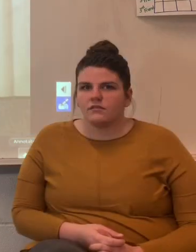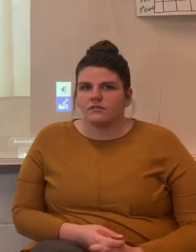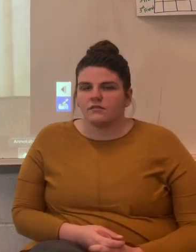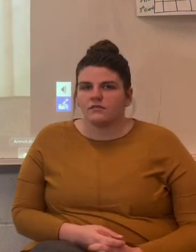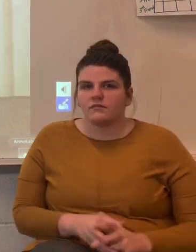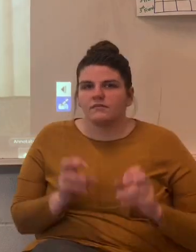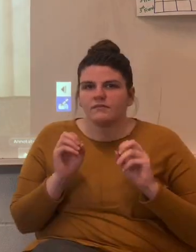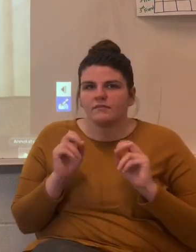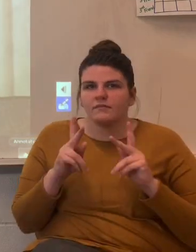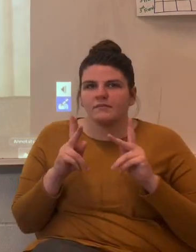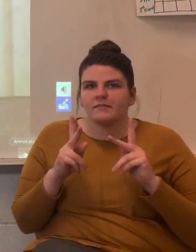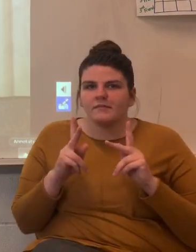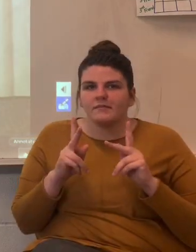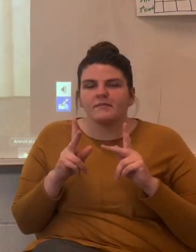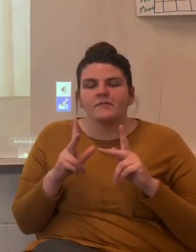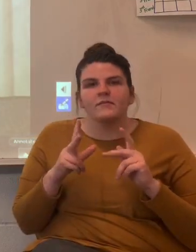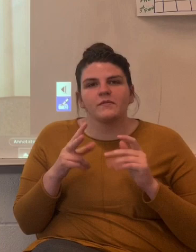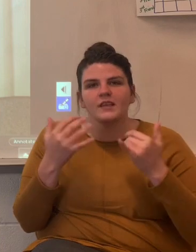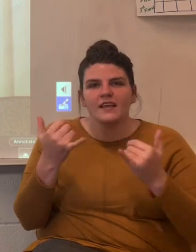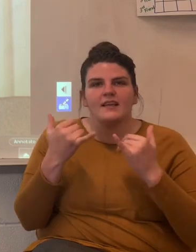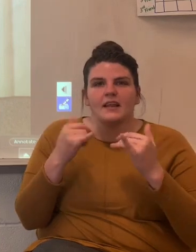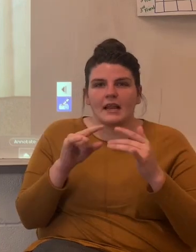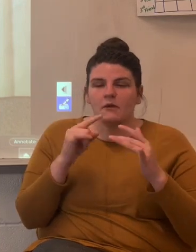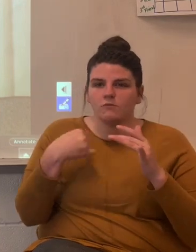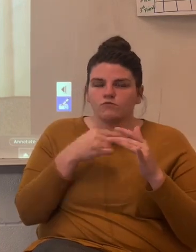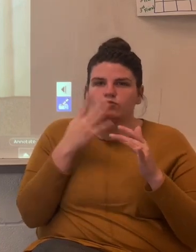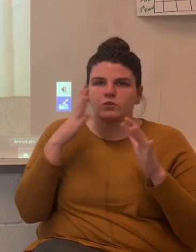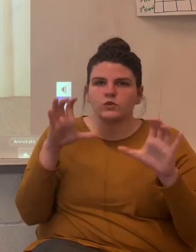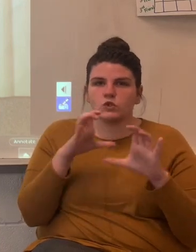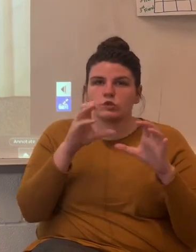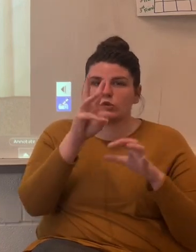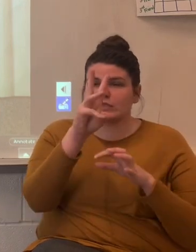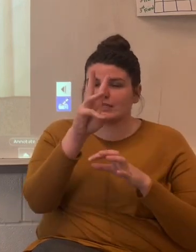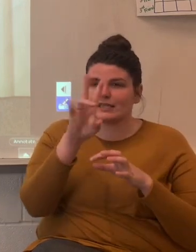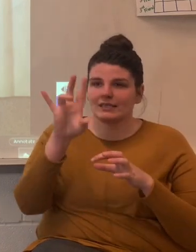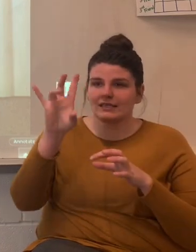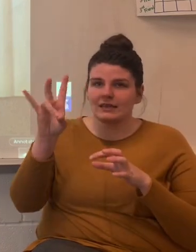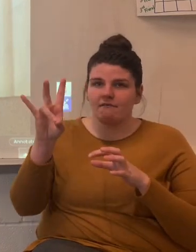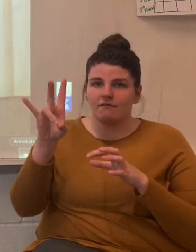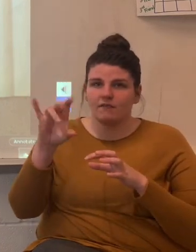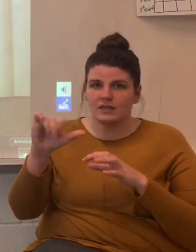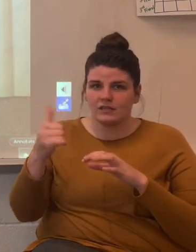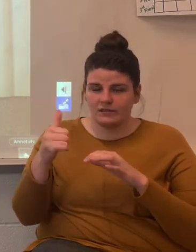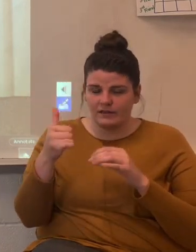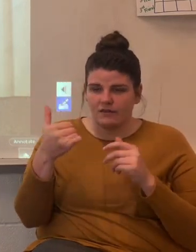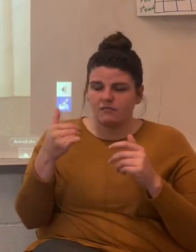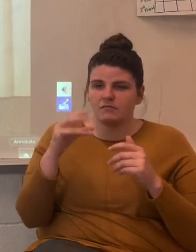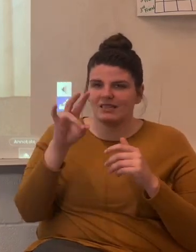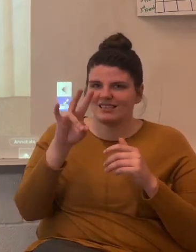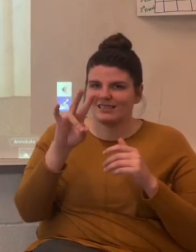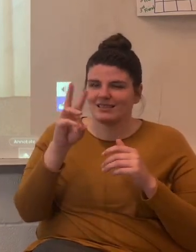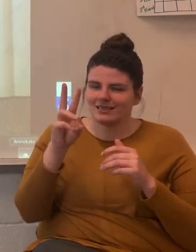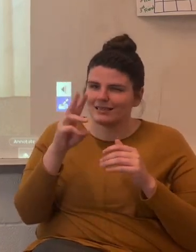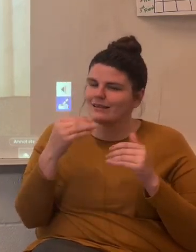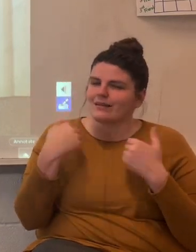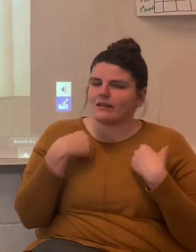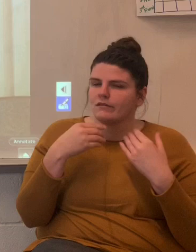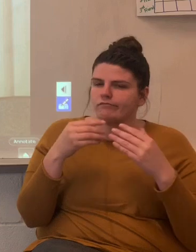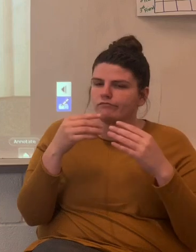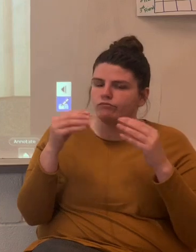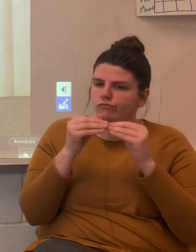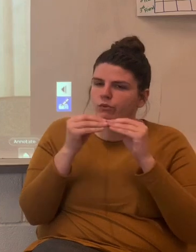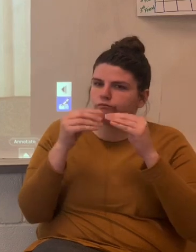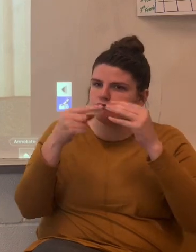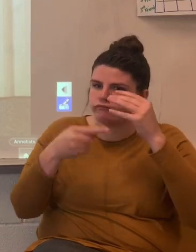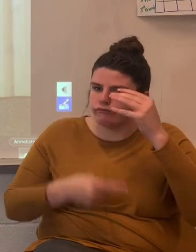All right, we're going to do 6, 7, and 10. Now 6 is a little bigger, so I have some space over here to work it through.